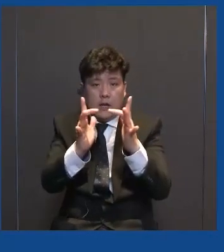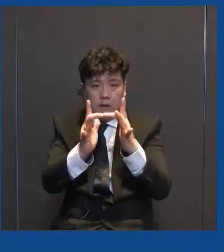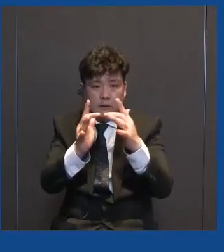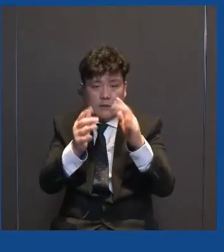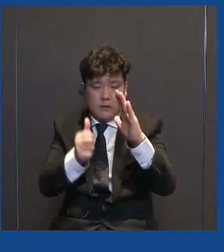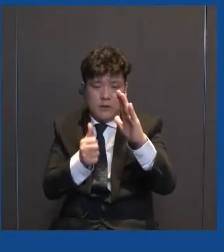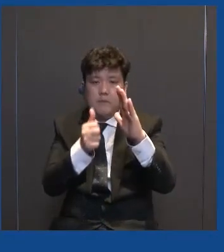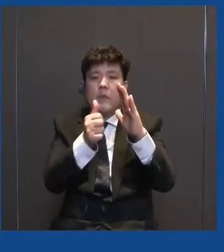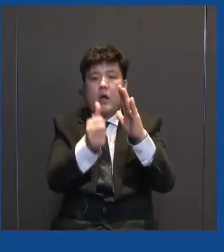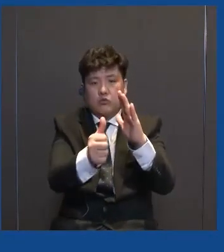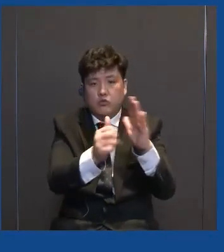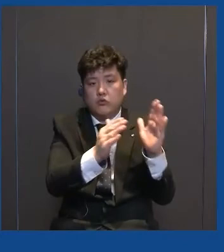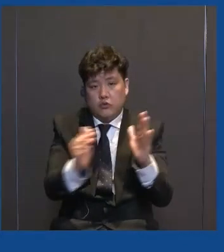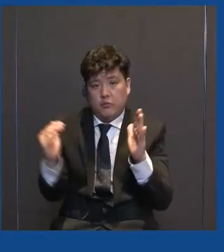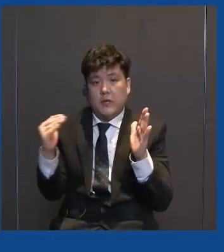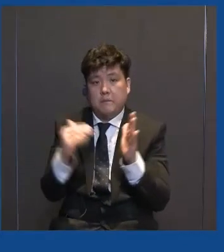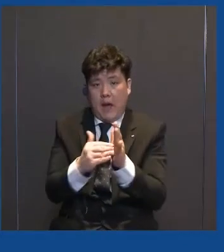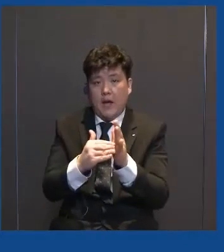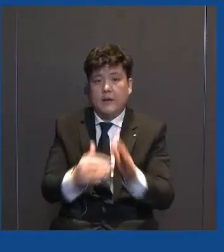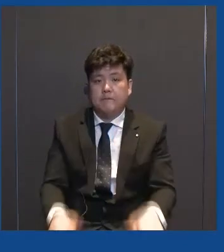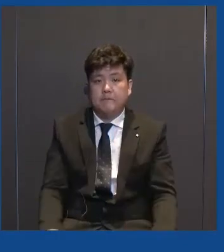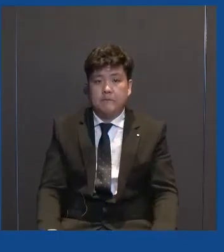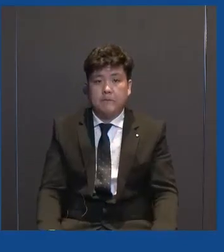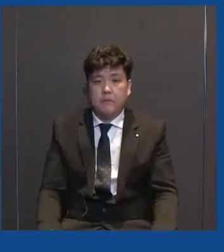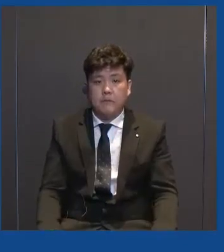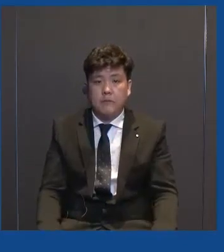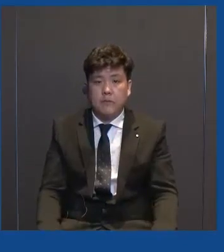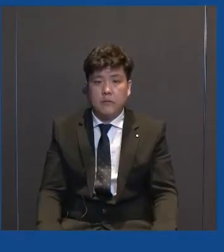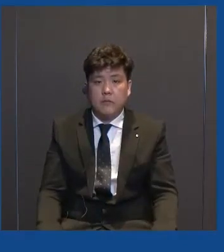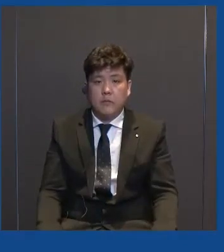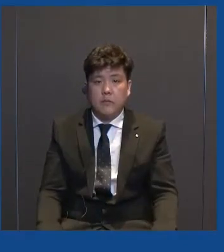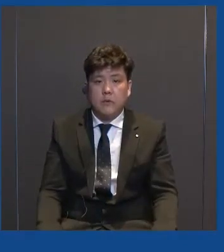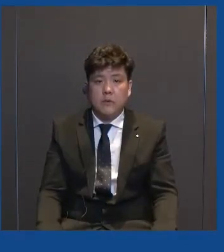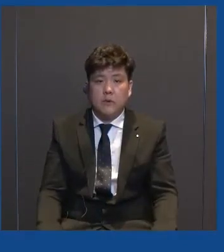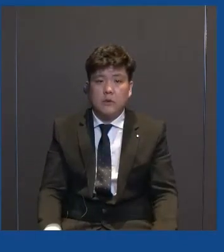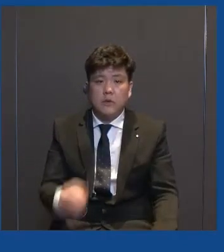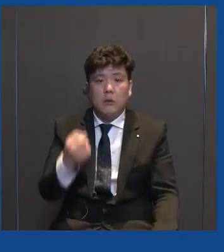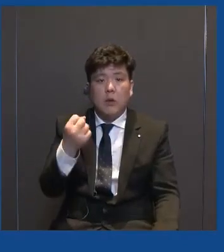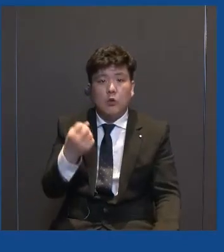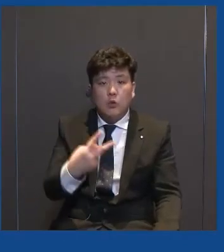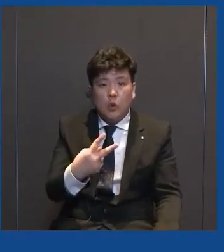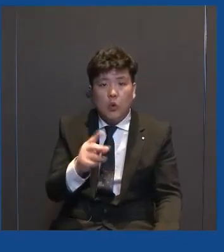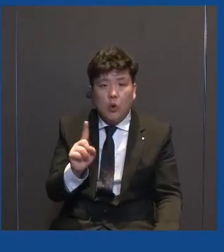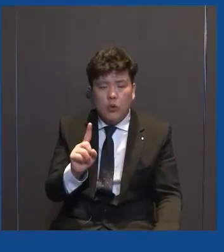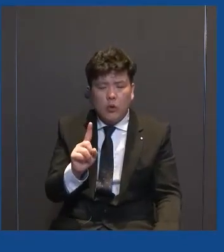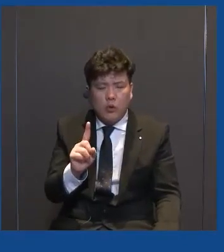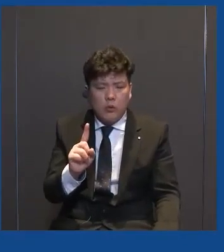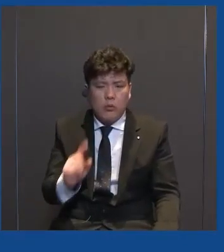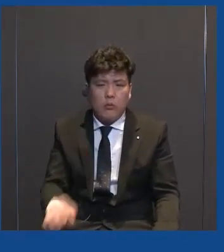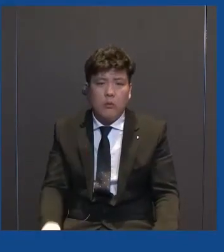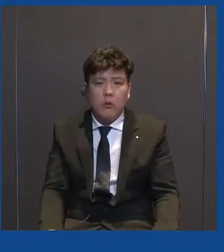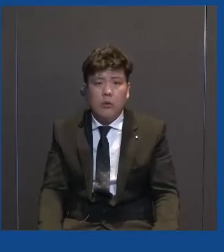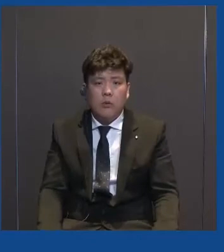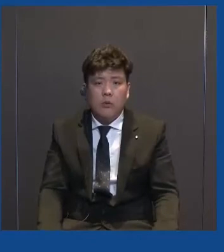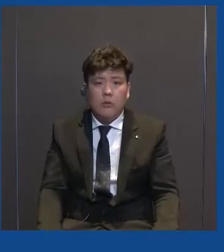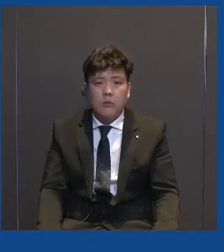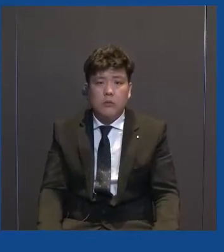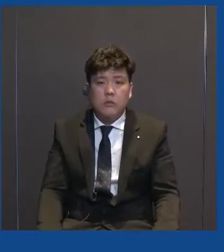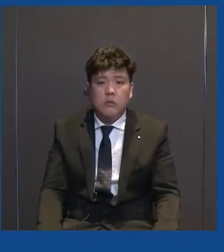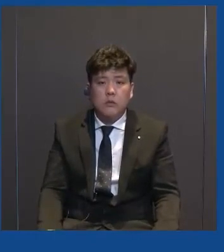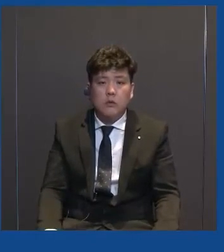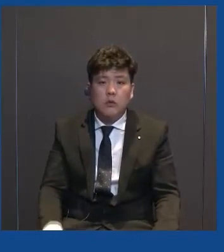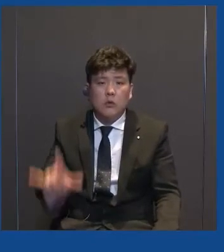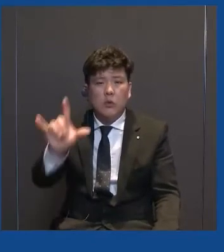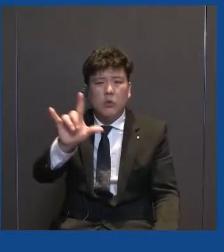called Phone Friends, which is also due to the pandemic, calling senior citizens and having